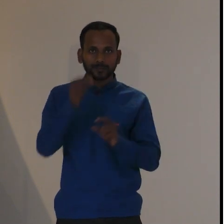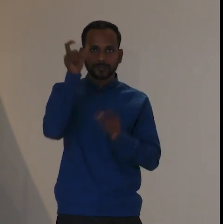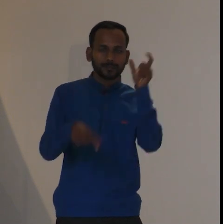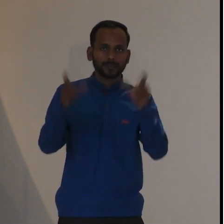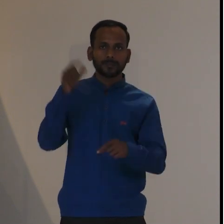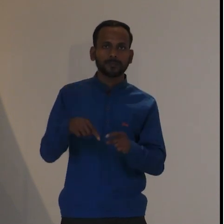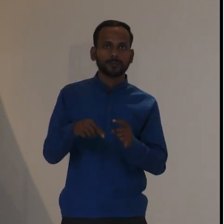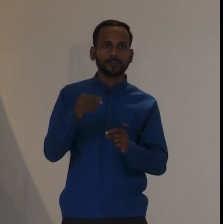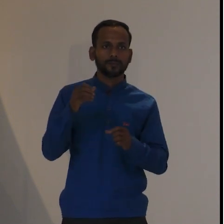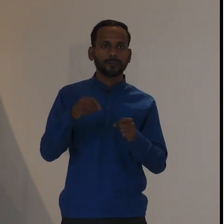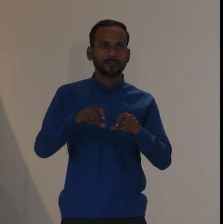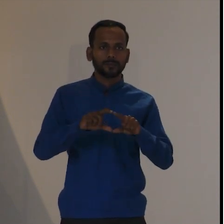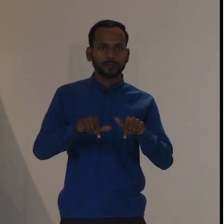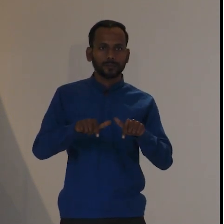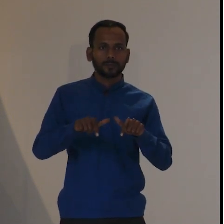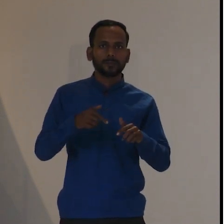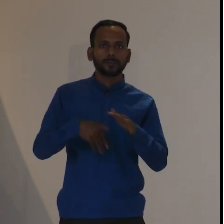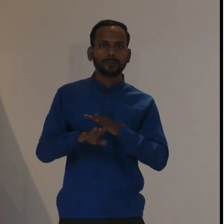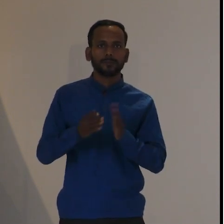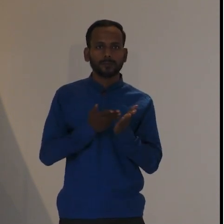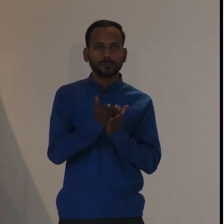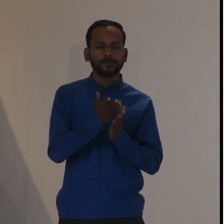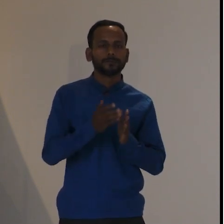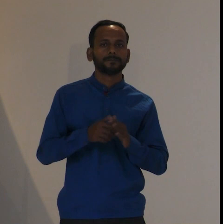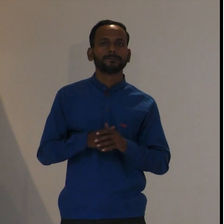engagement programs, and virtual presence through the year.